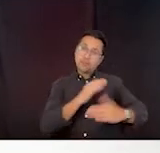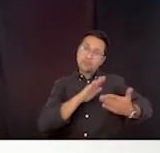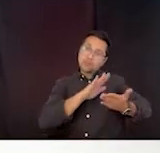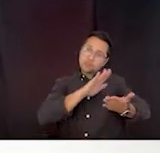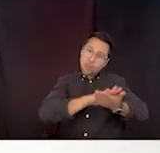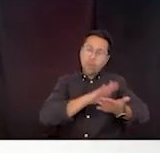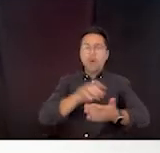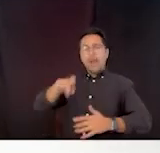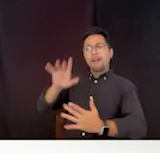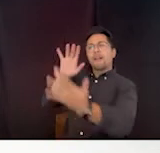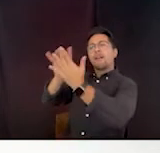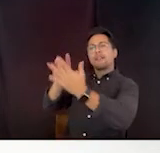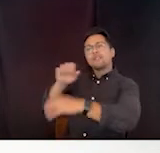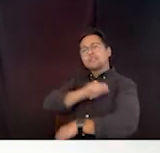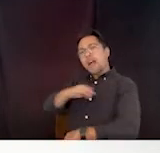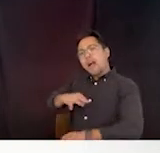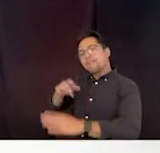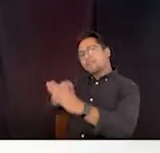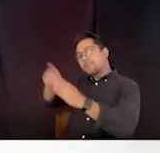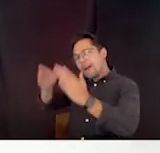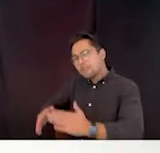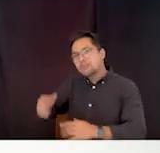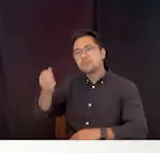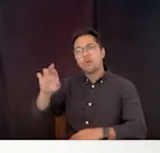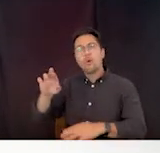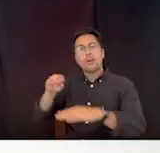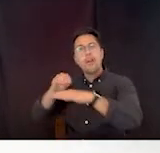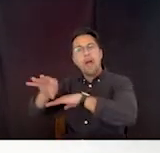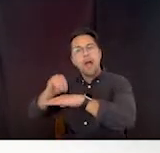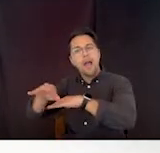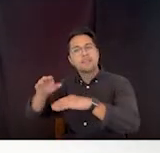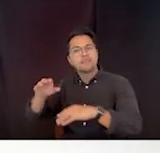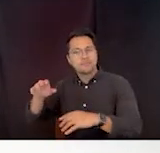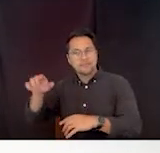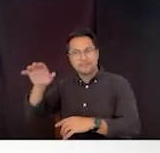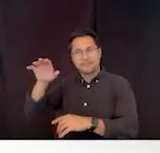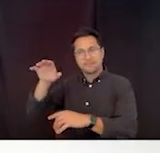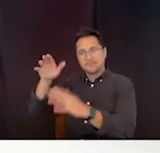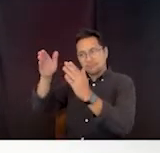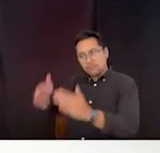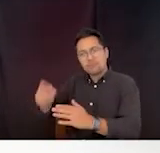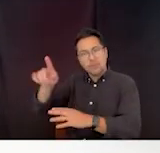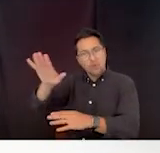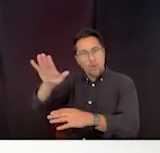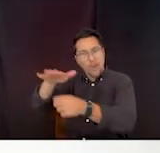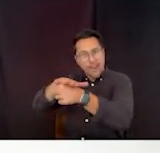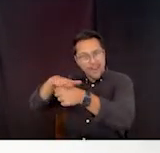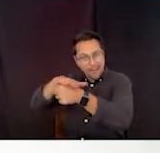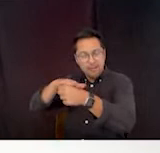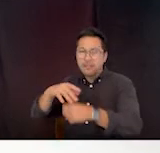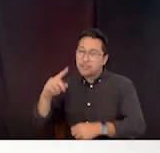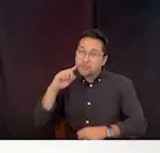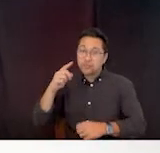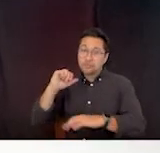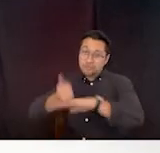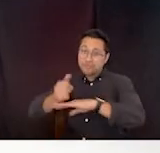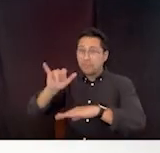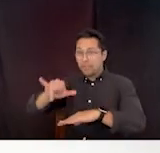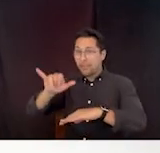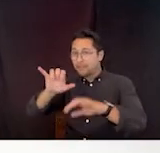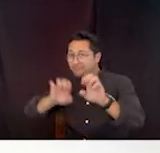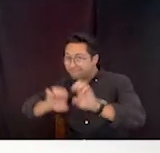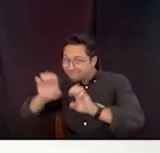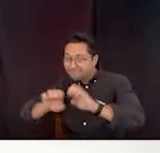staffing specialist or the guidance counselor at the school in your area, and to kind of get that ball rolling, get those evaluations done. And